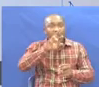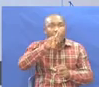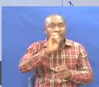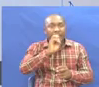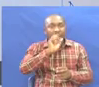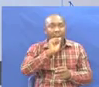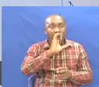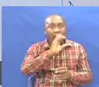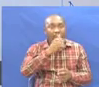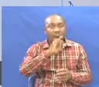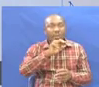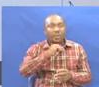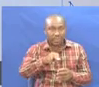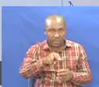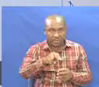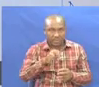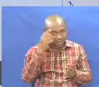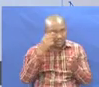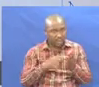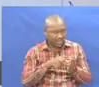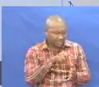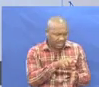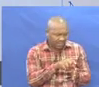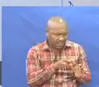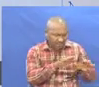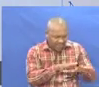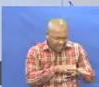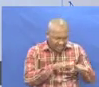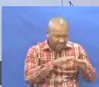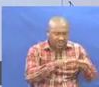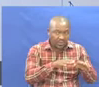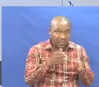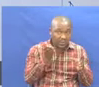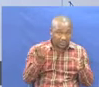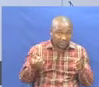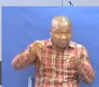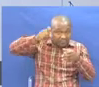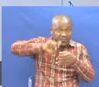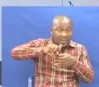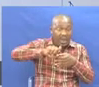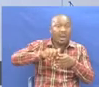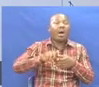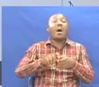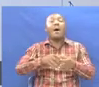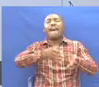end of the reaction. So is the chemical compound